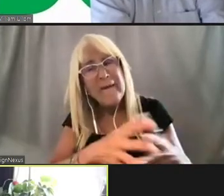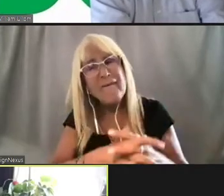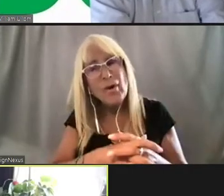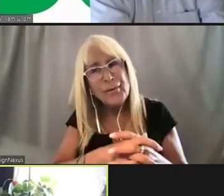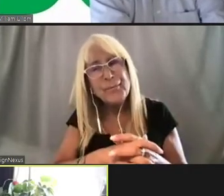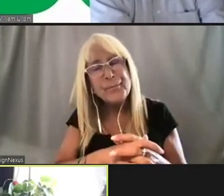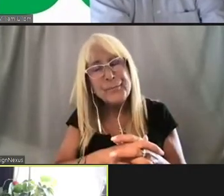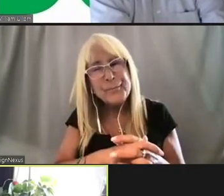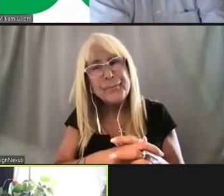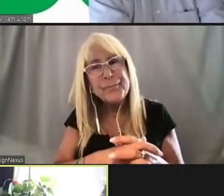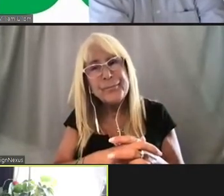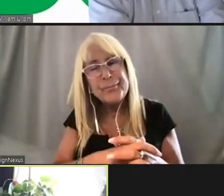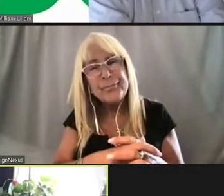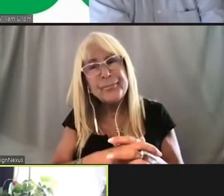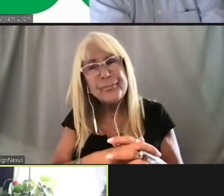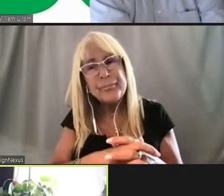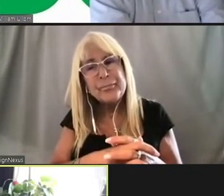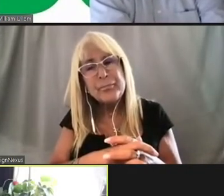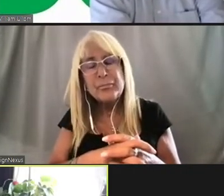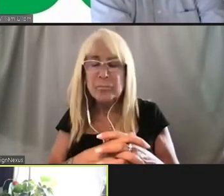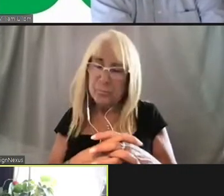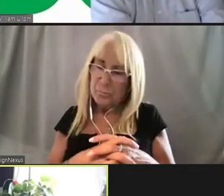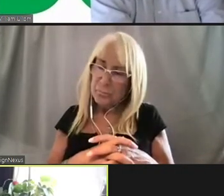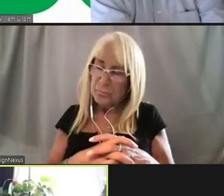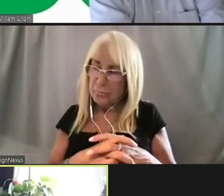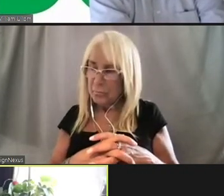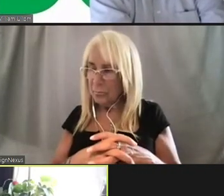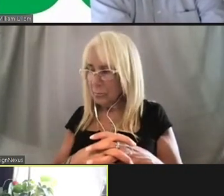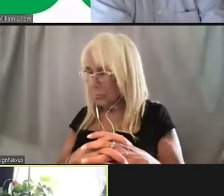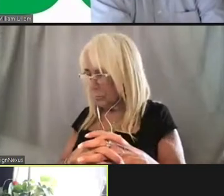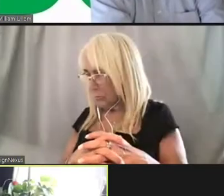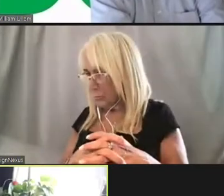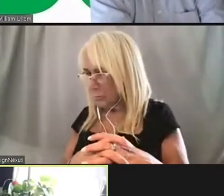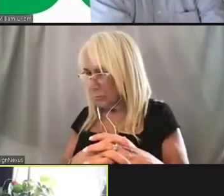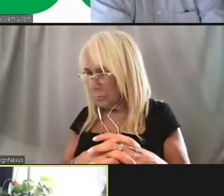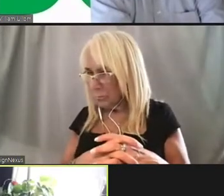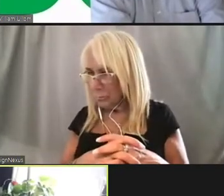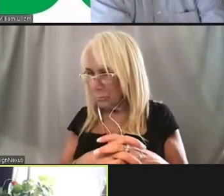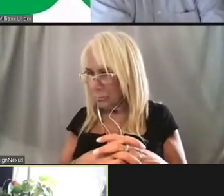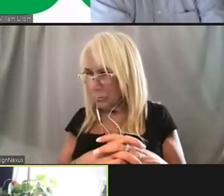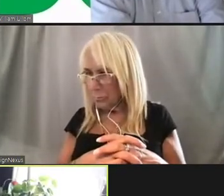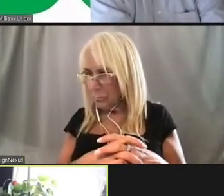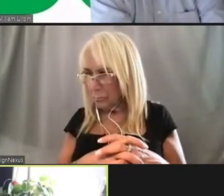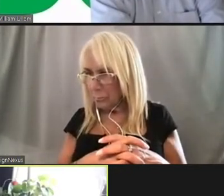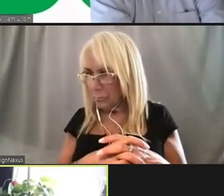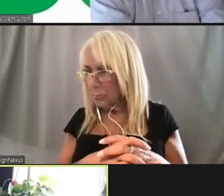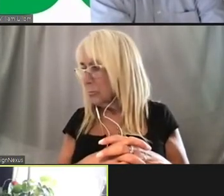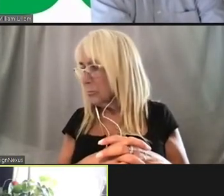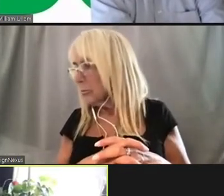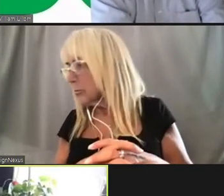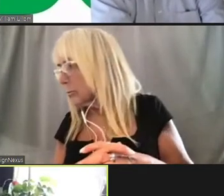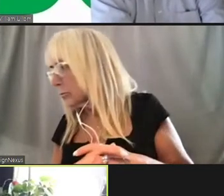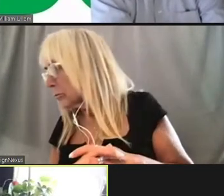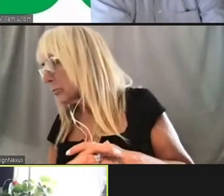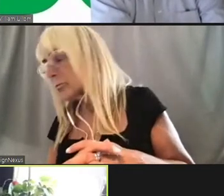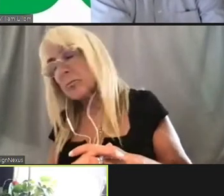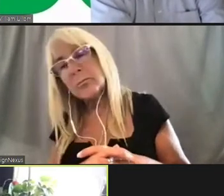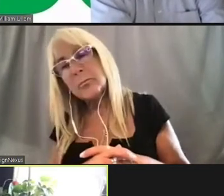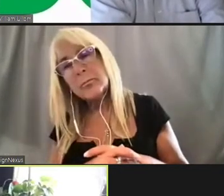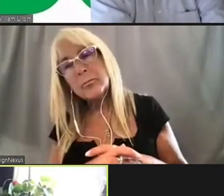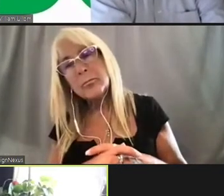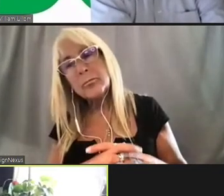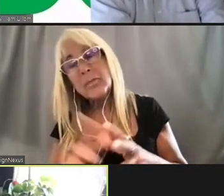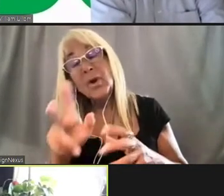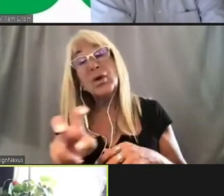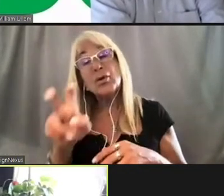radar had to pay for it and also you know we are the ambassador of the New York city where the tourists around the